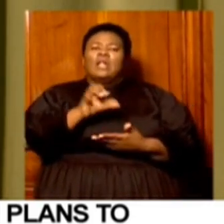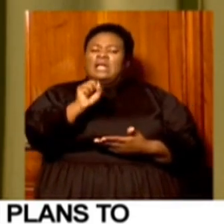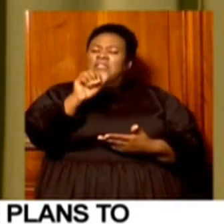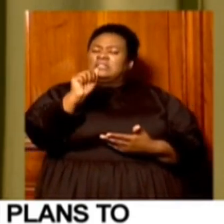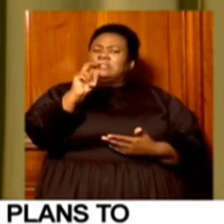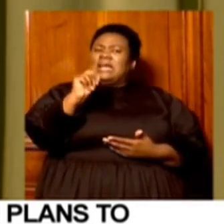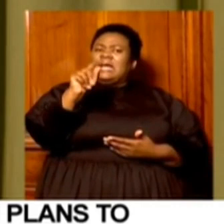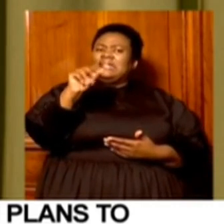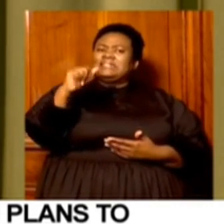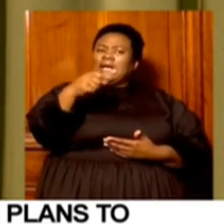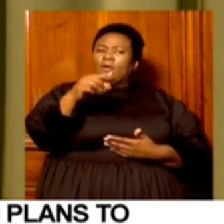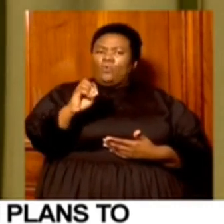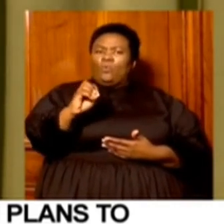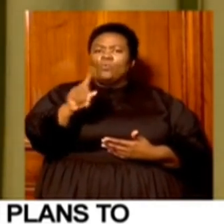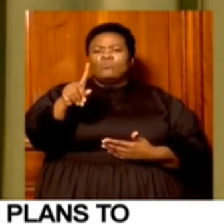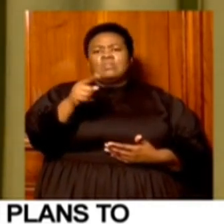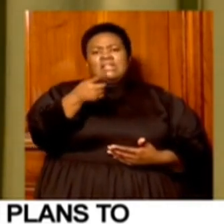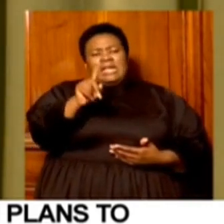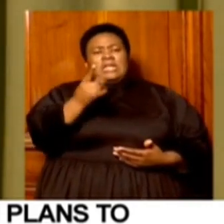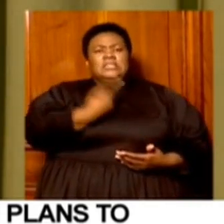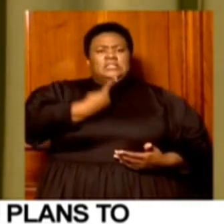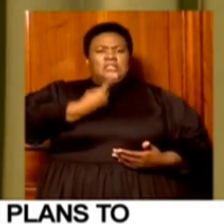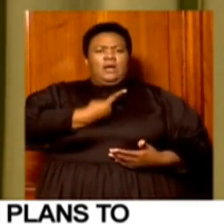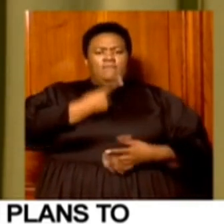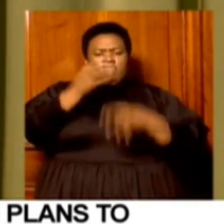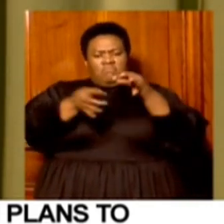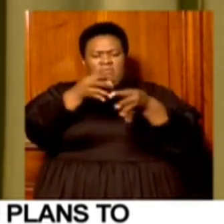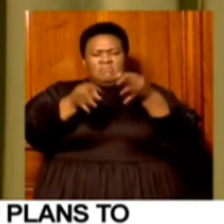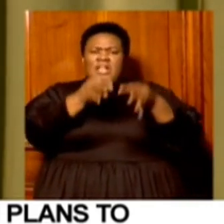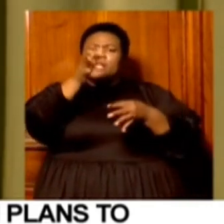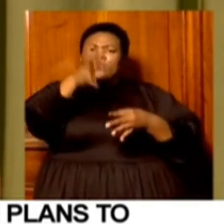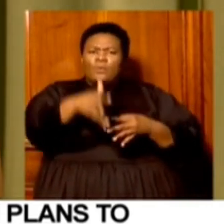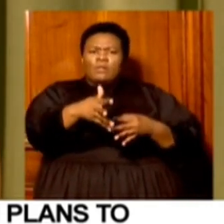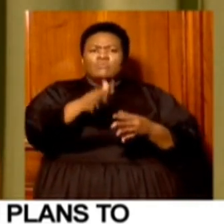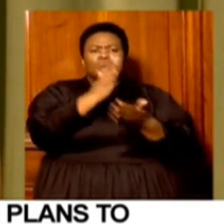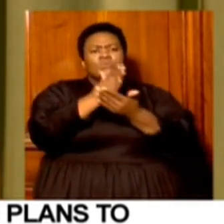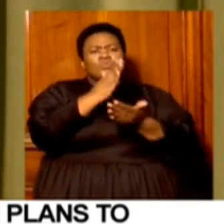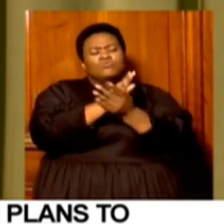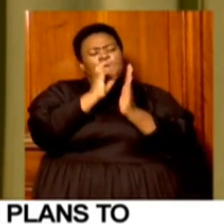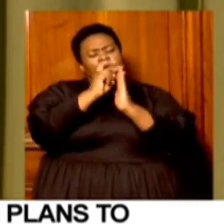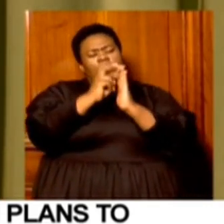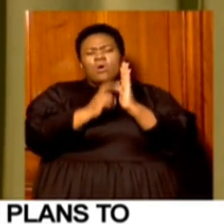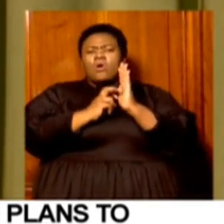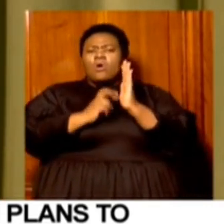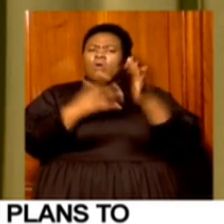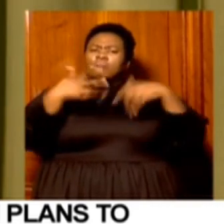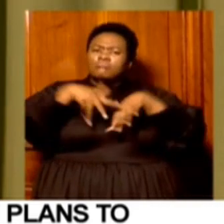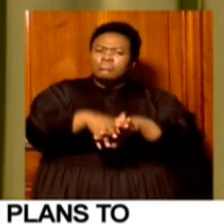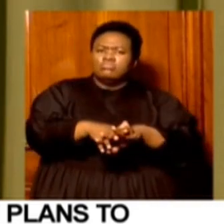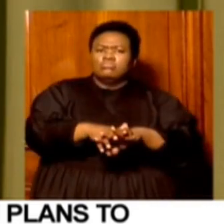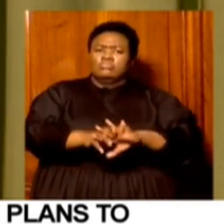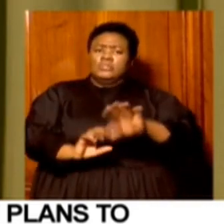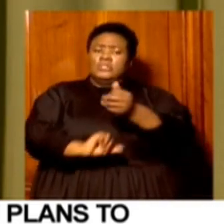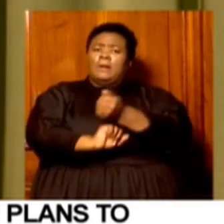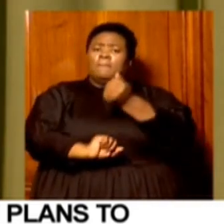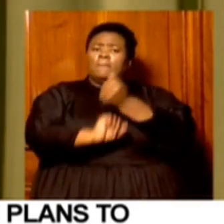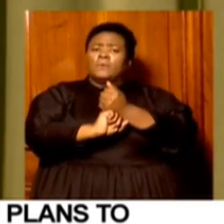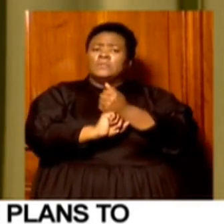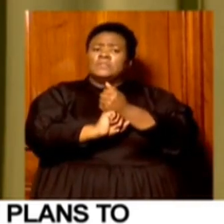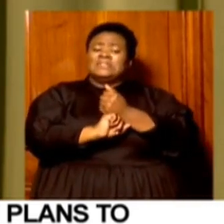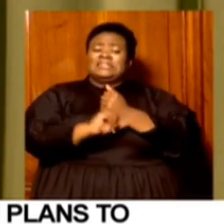be speaking for themselves about how they are going to ensure that these regulations are implemented, supporting